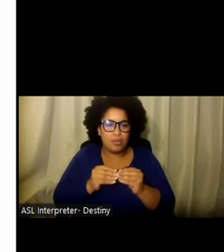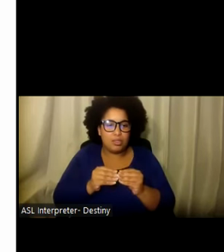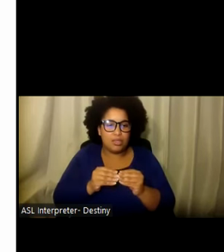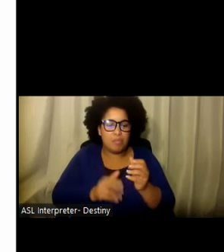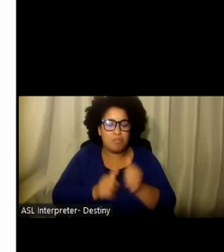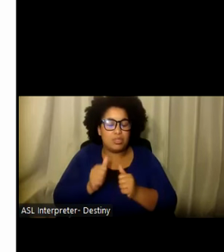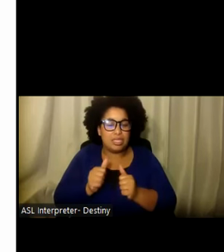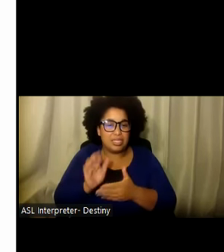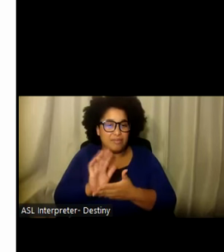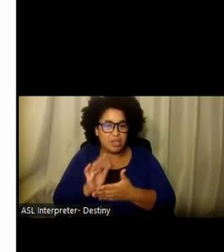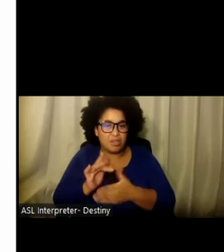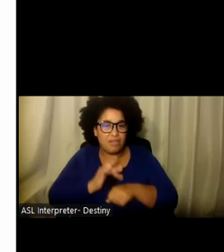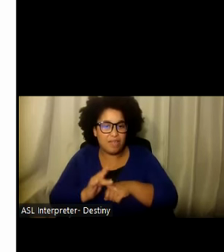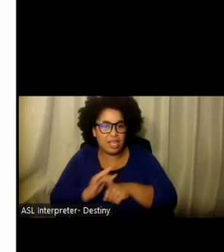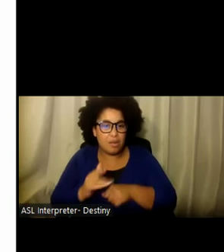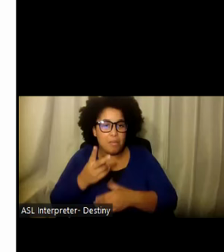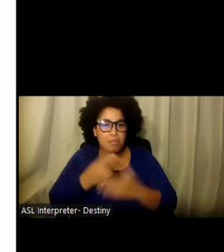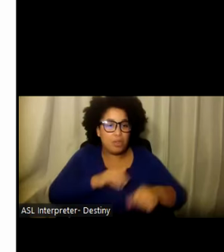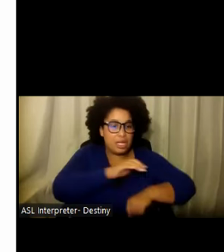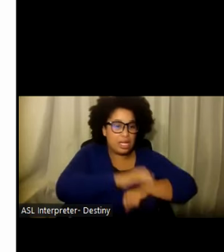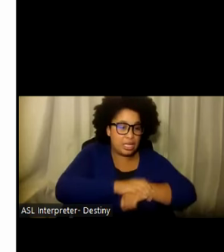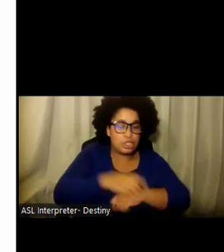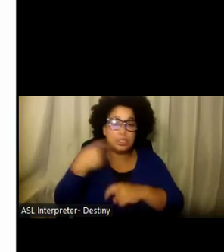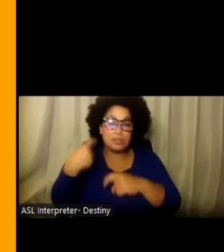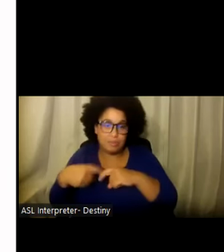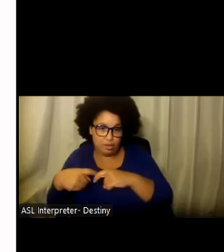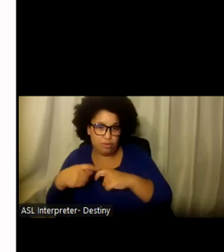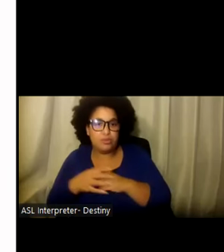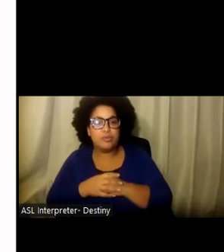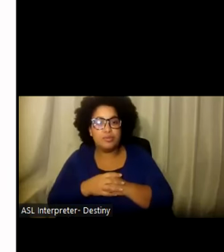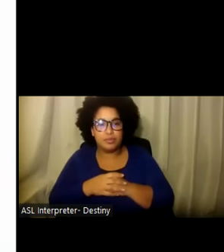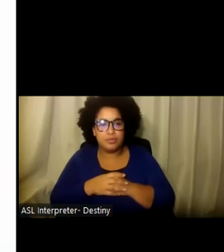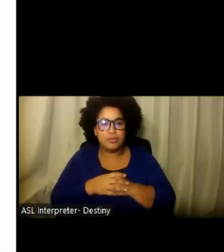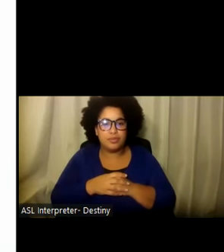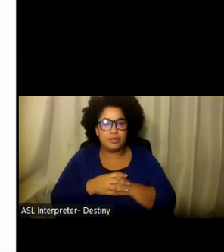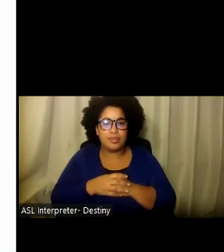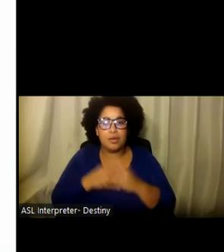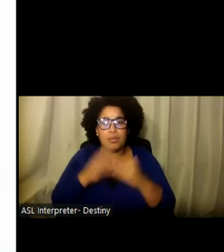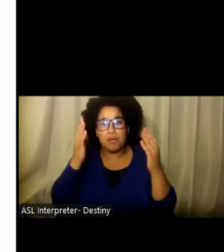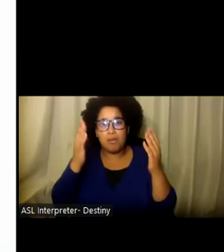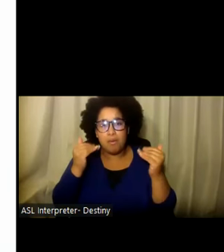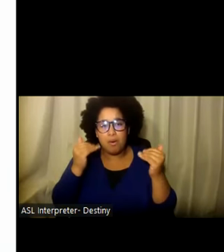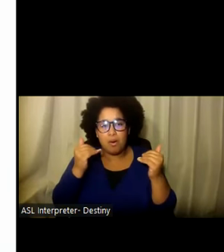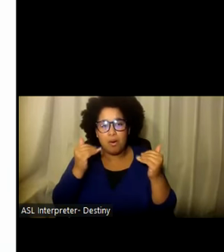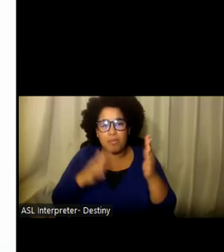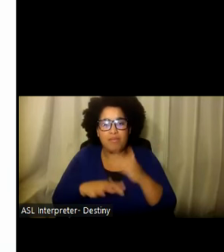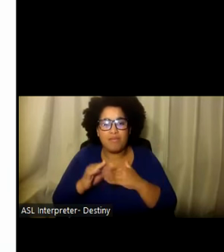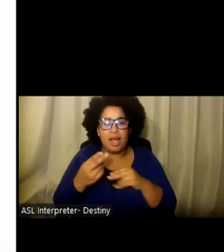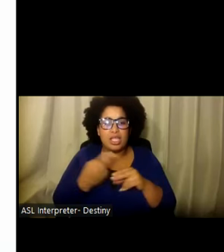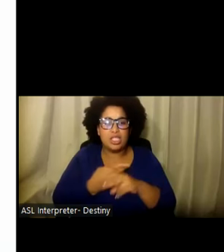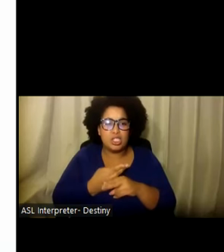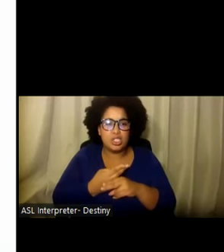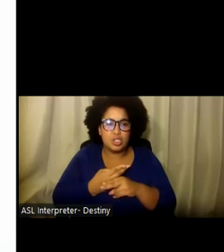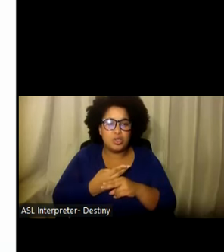videos are available in both English and Spanish. We hope that you all find this user-friendly website